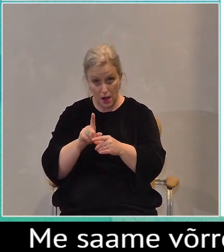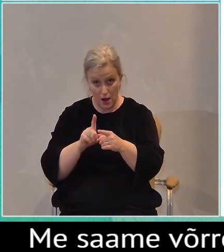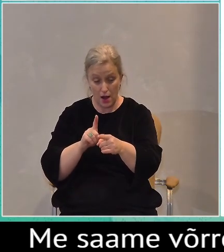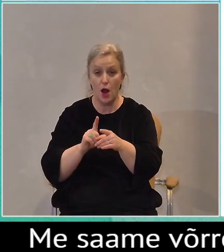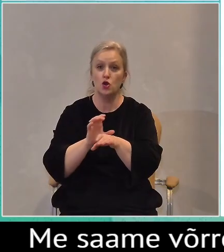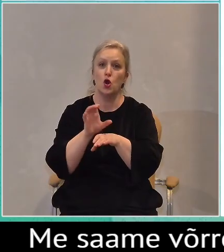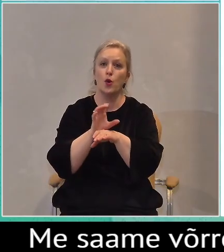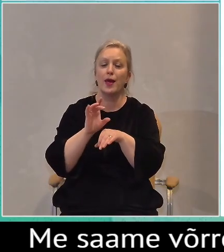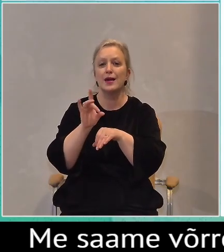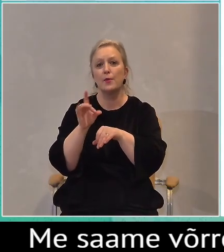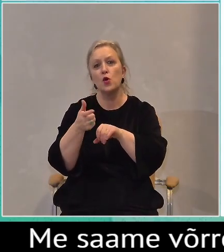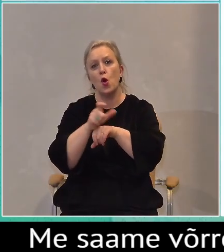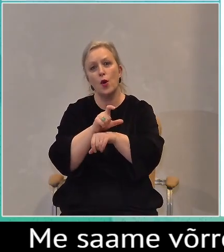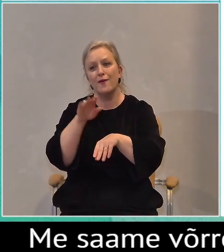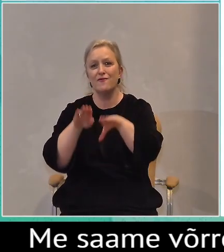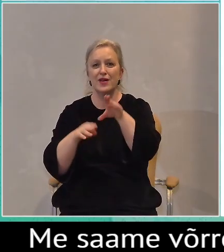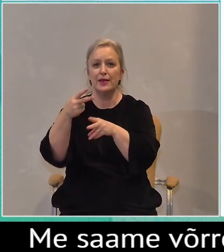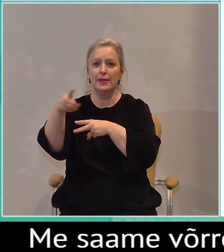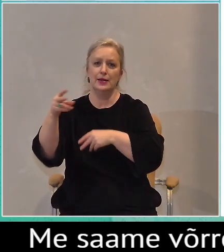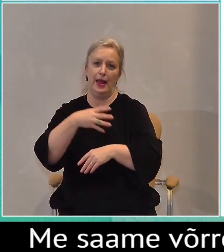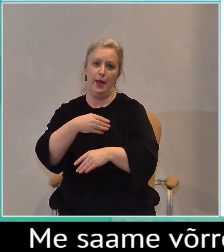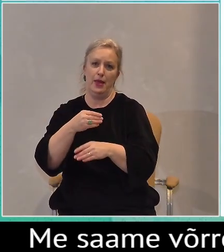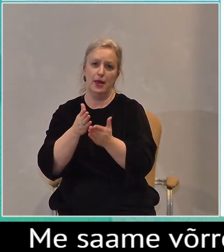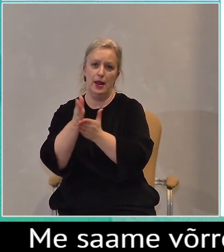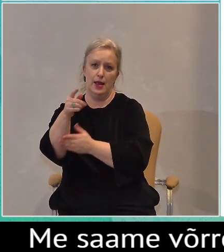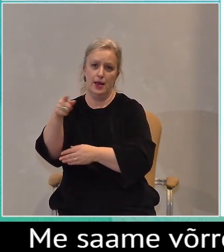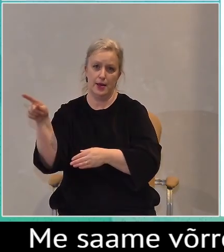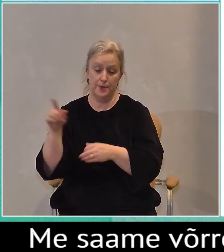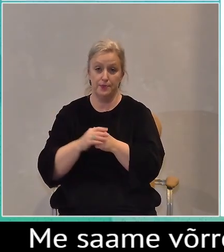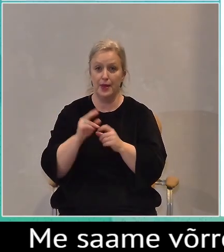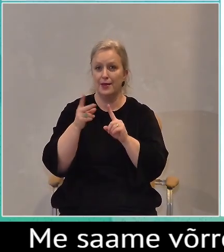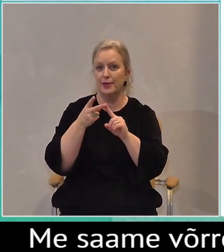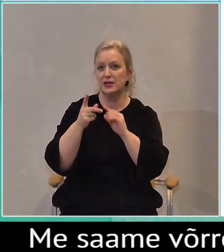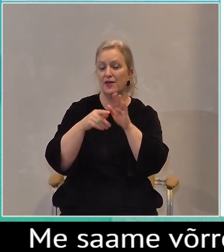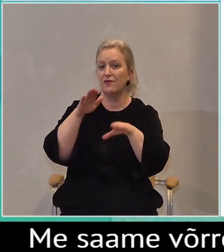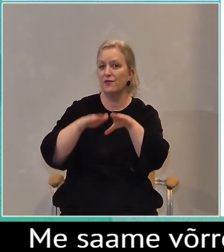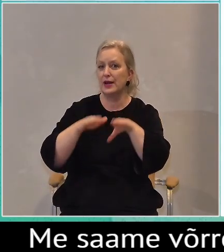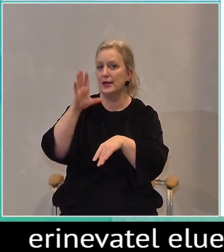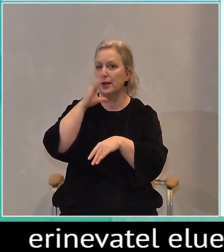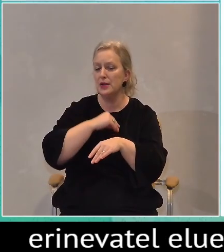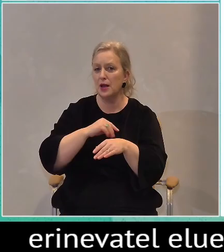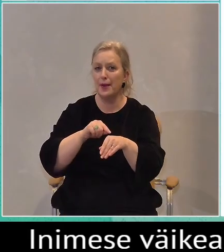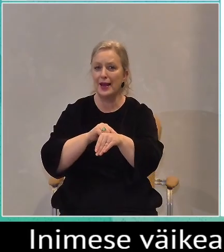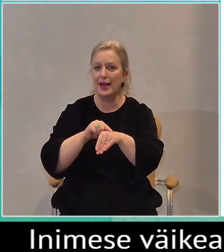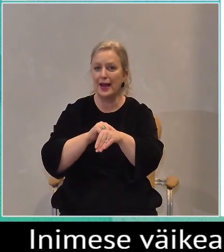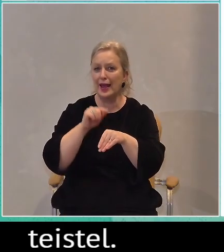development. The human brain has more Purkinje cells than other mammals.